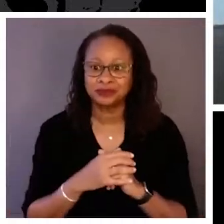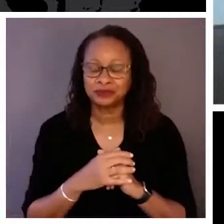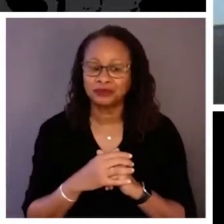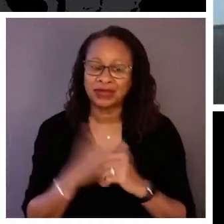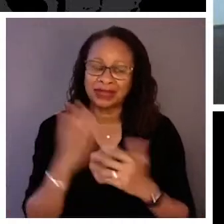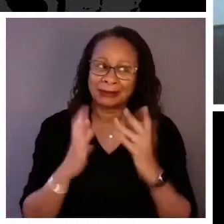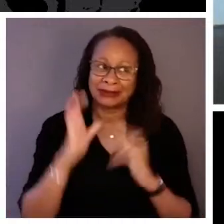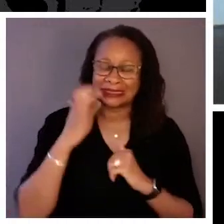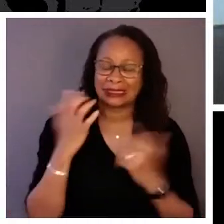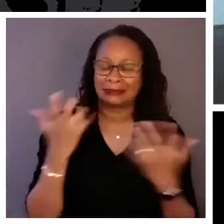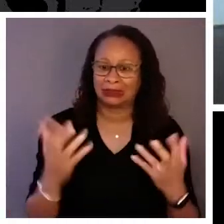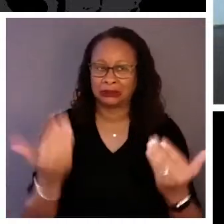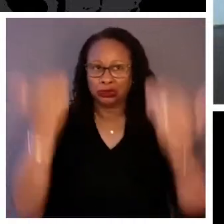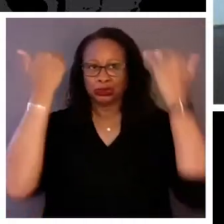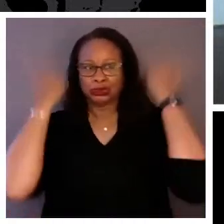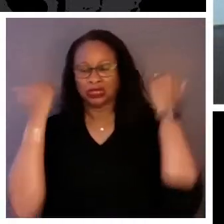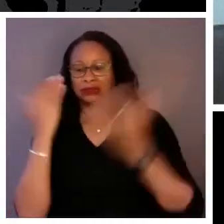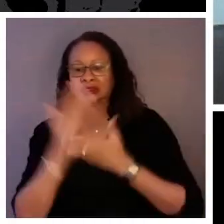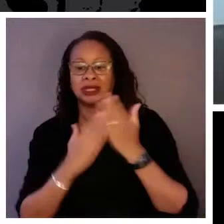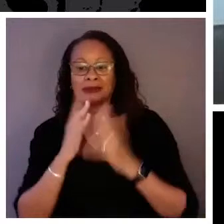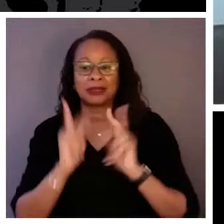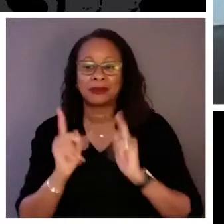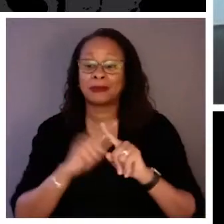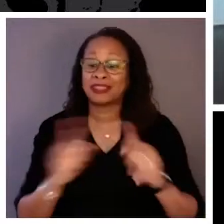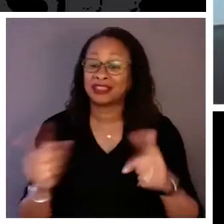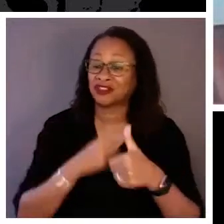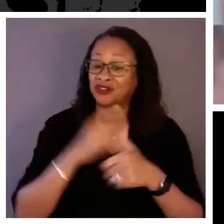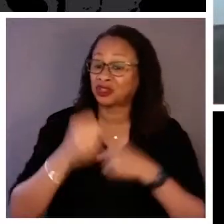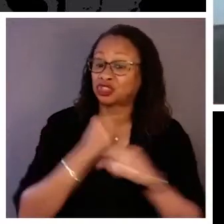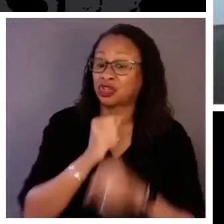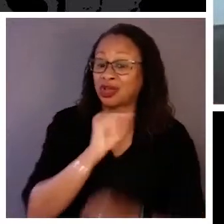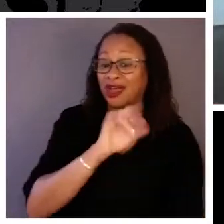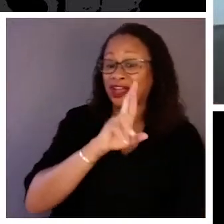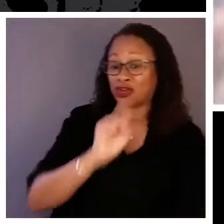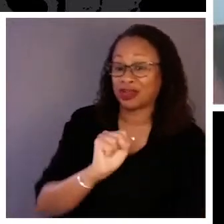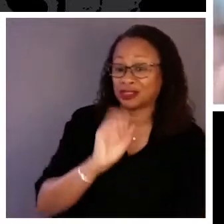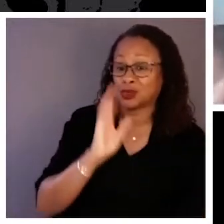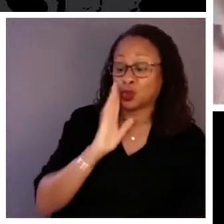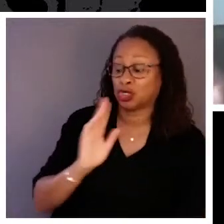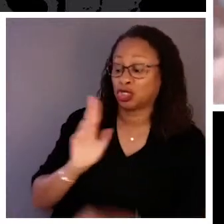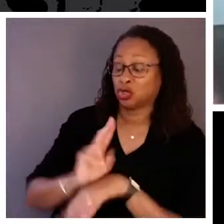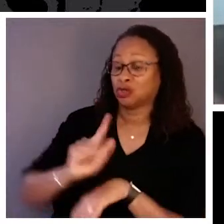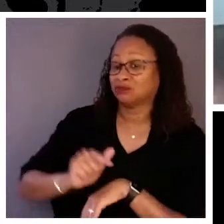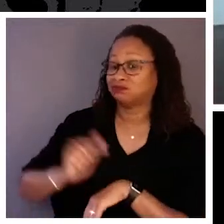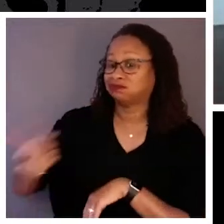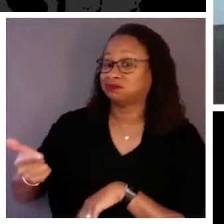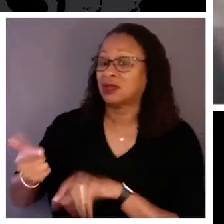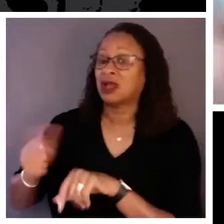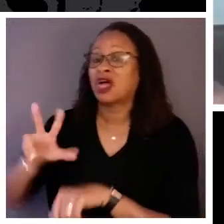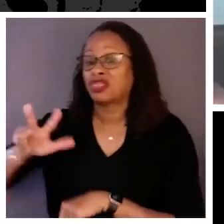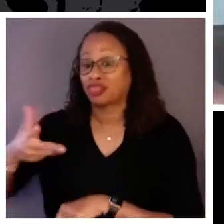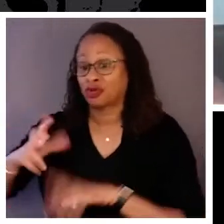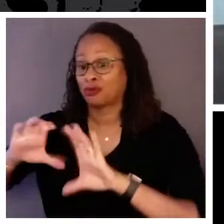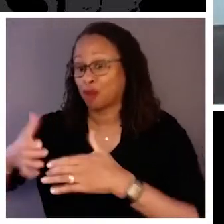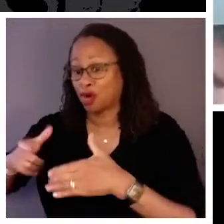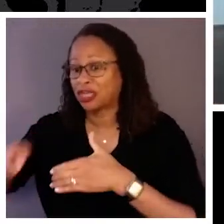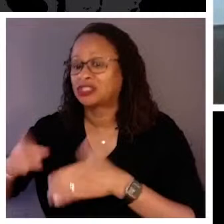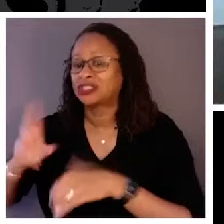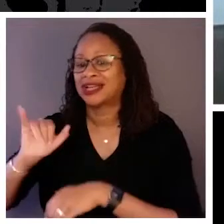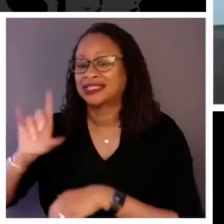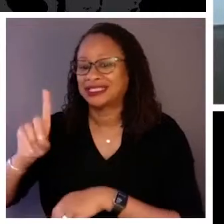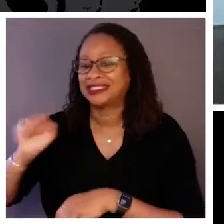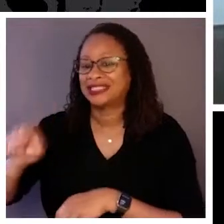little daunting for people, but this is the first year the IRS is going to use that third party ID.me to handle all